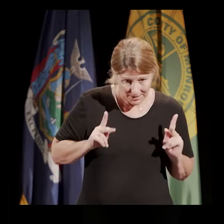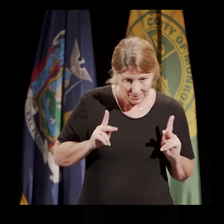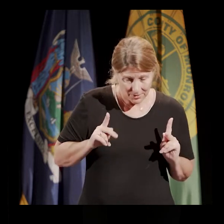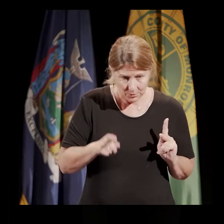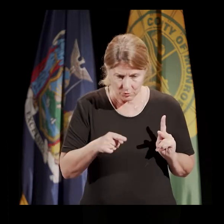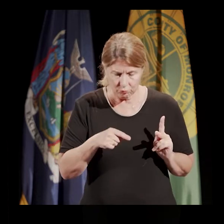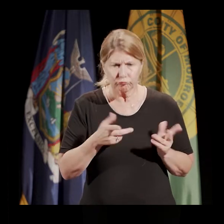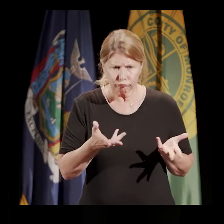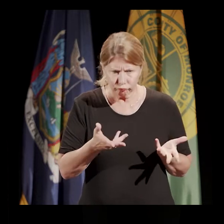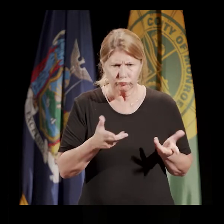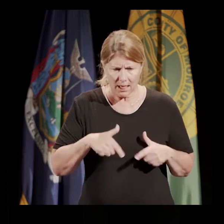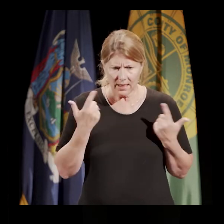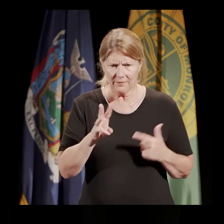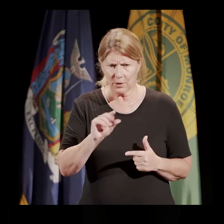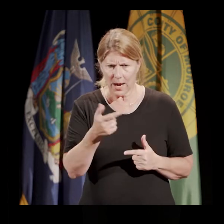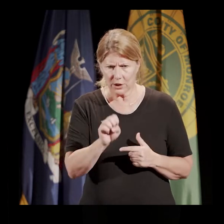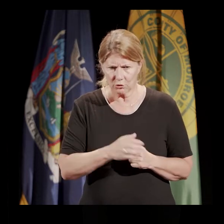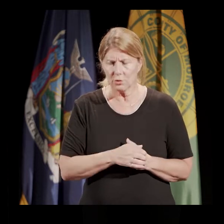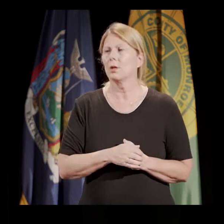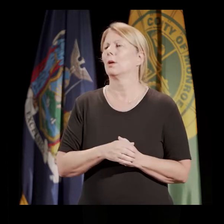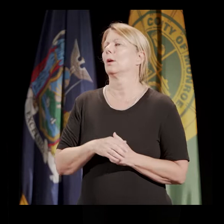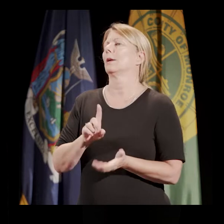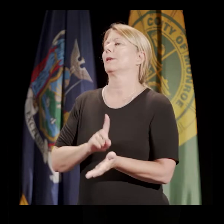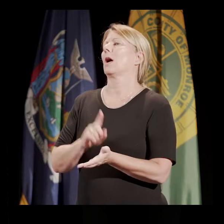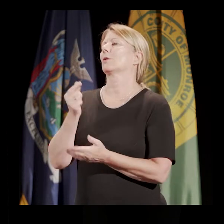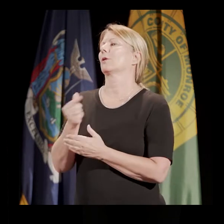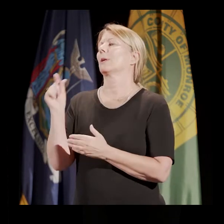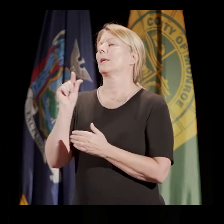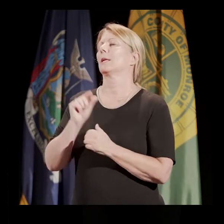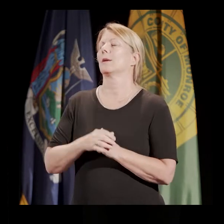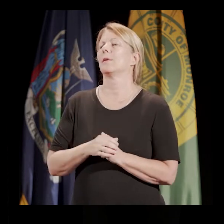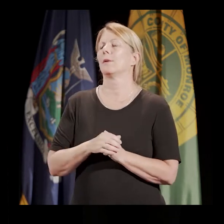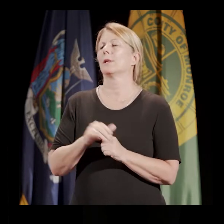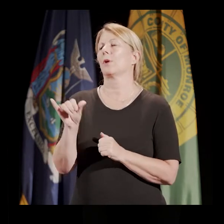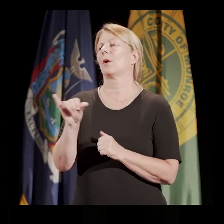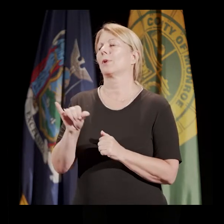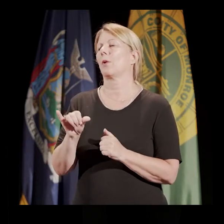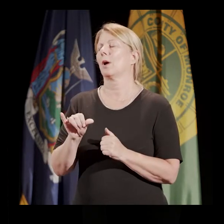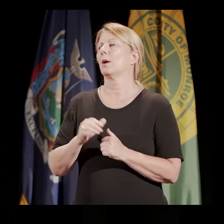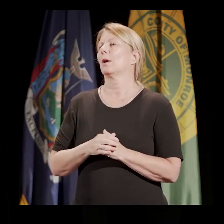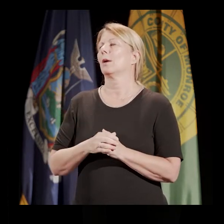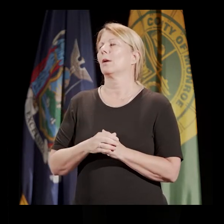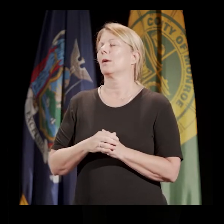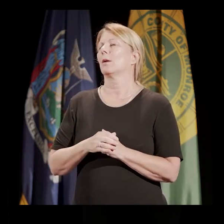living wage. Dr. Green is also taking proactive steps to make our centers more inviting to young people. And when I say steps, I